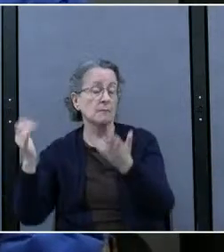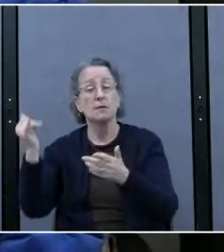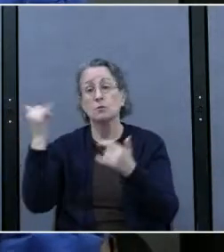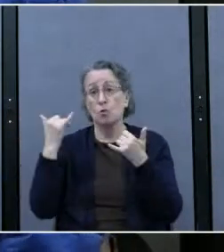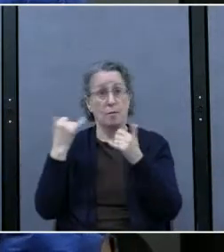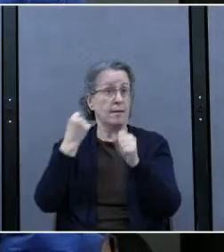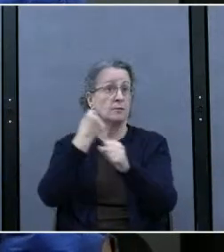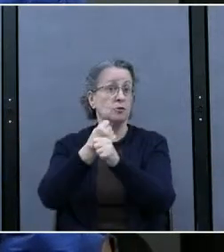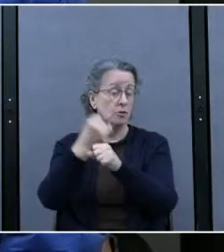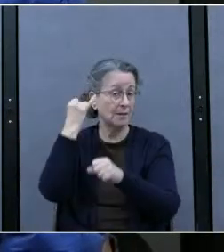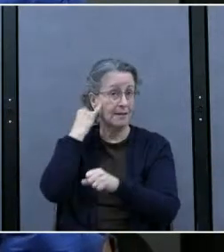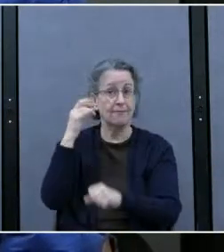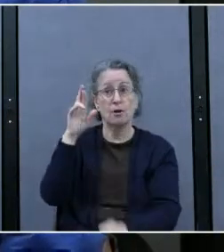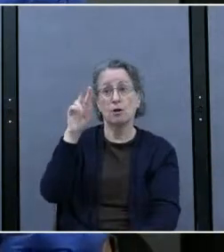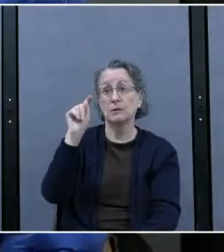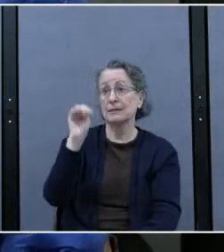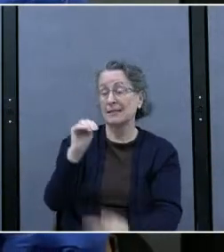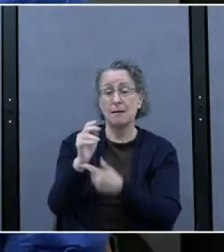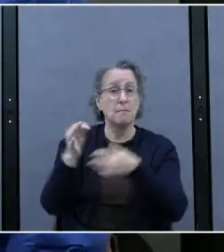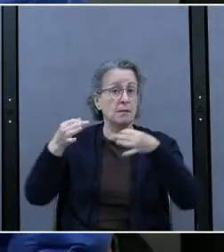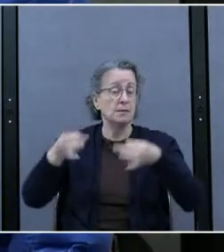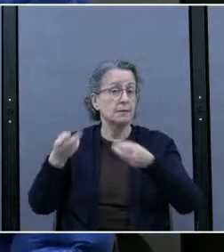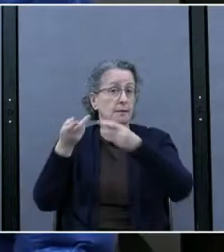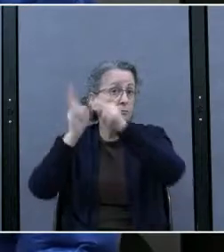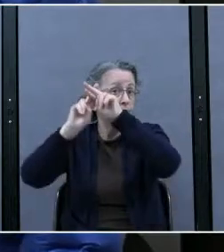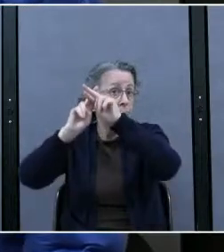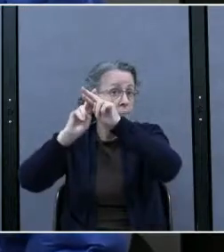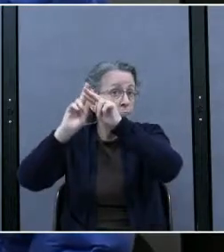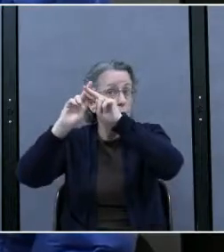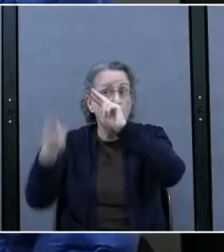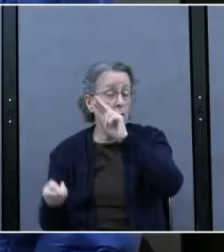decision to provide more money or less money,